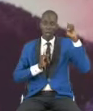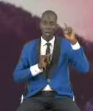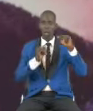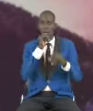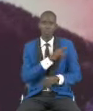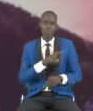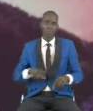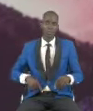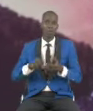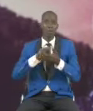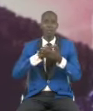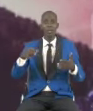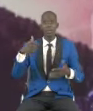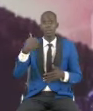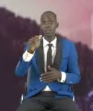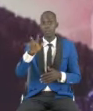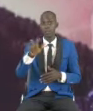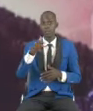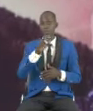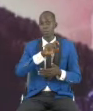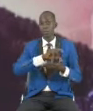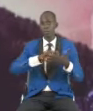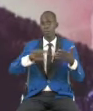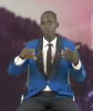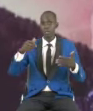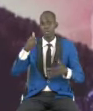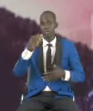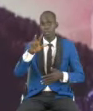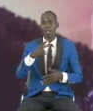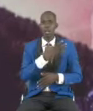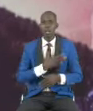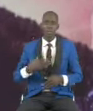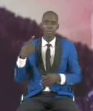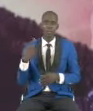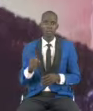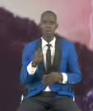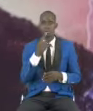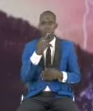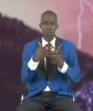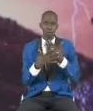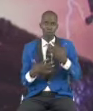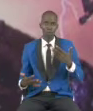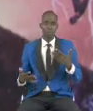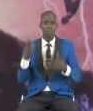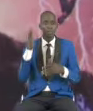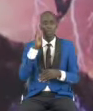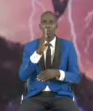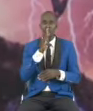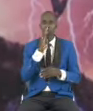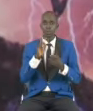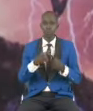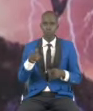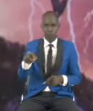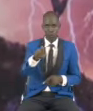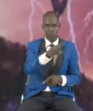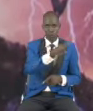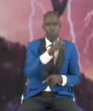13. In verse 13, and the blood shall be to you for a